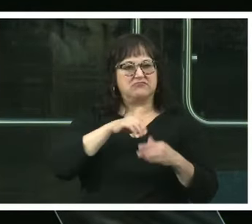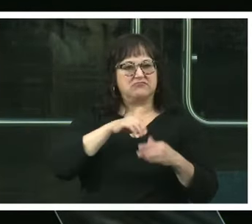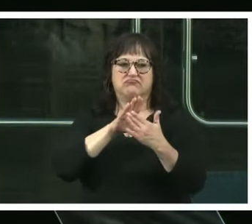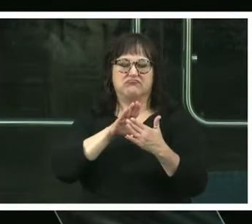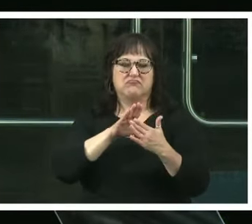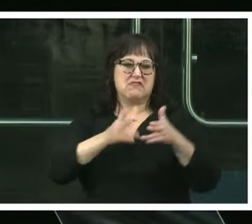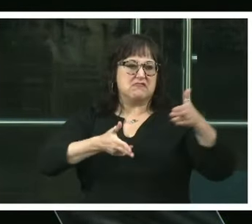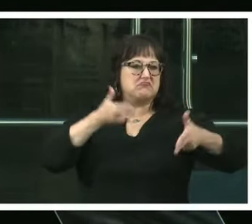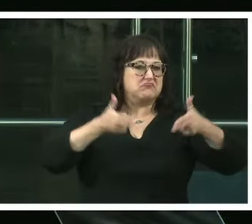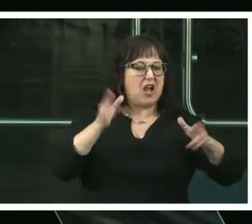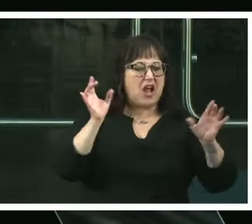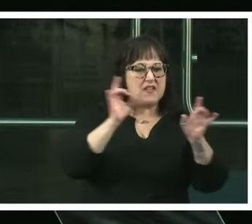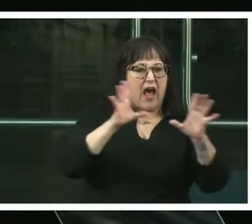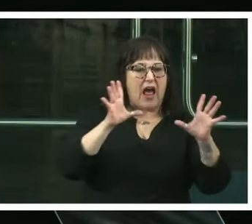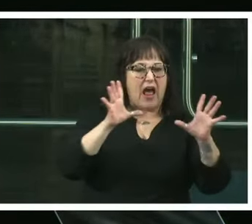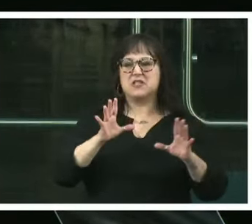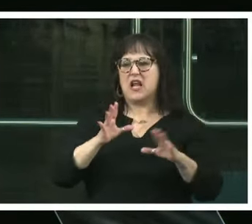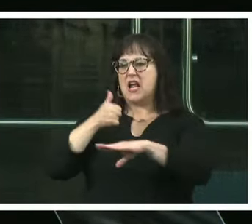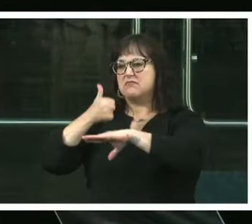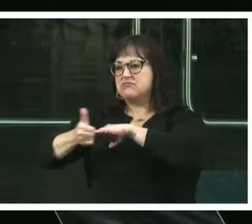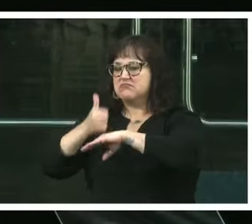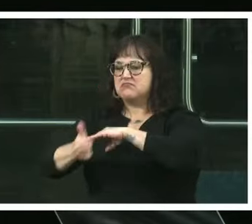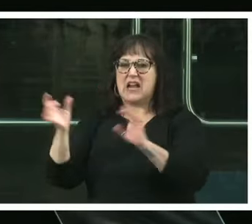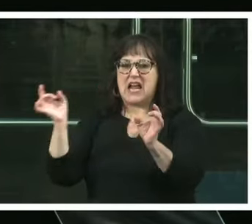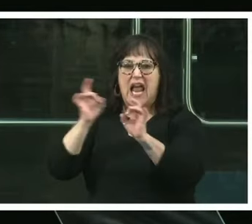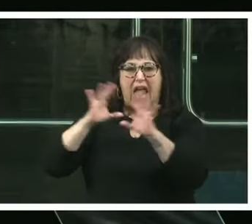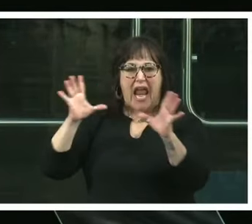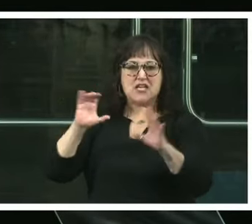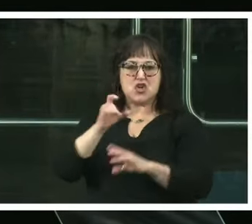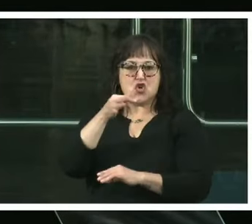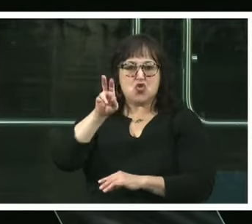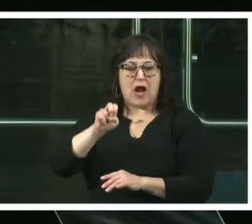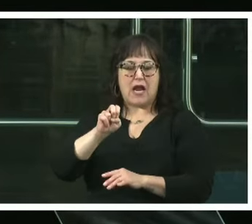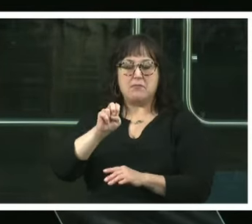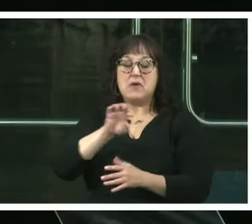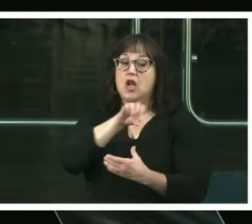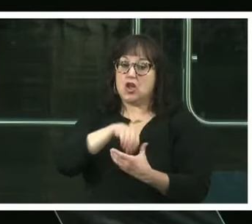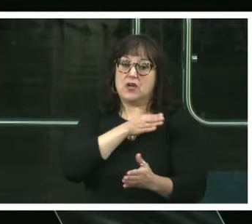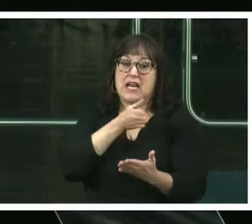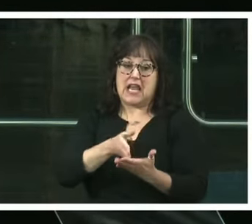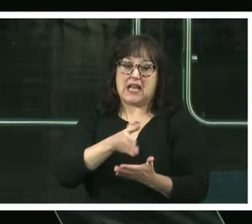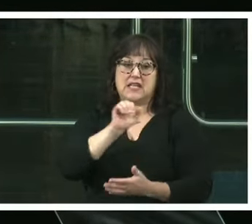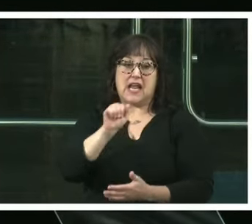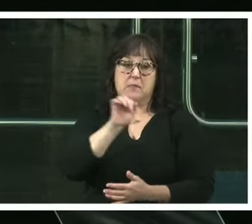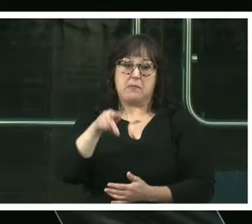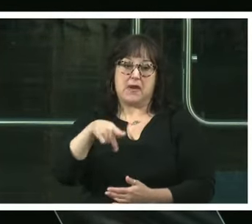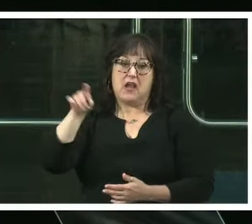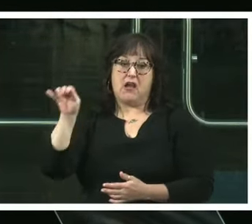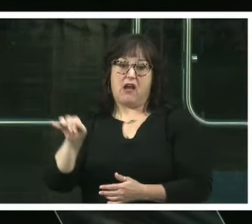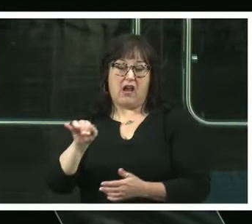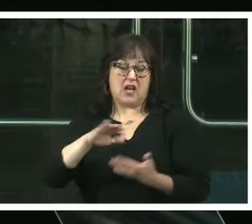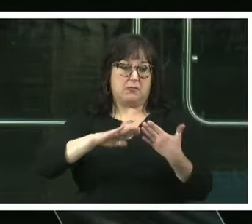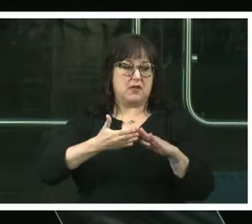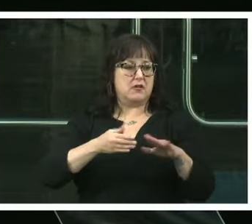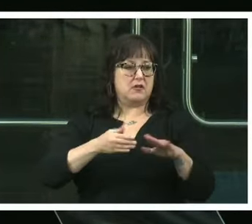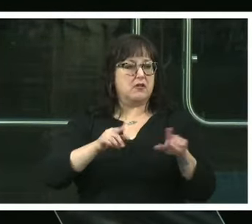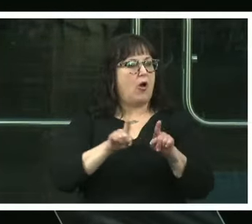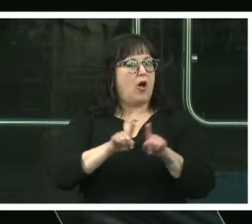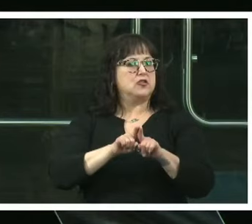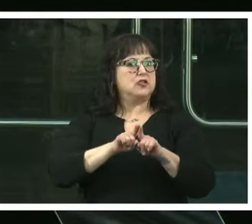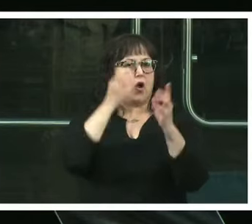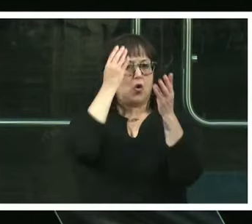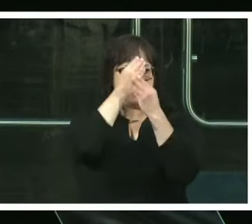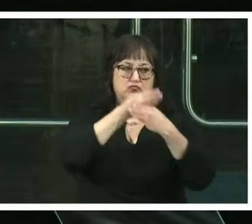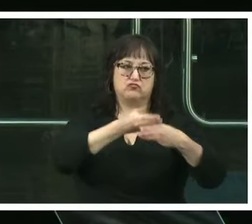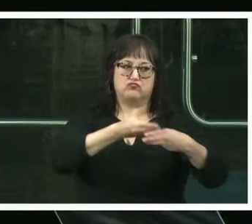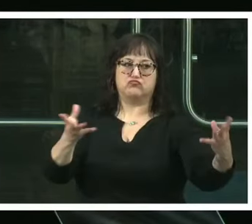is prosecuting hate crimes, including against our API communities, and who is sending a strong